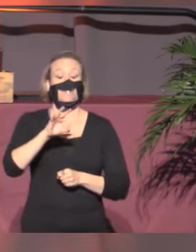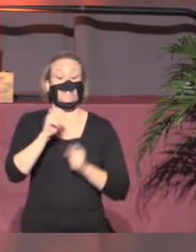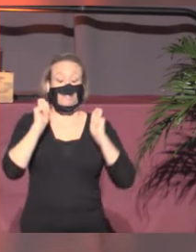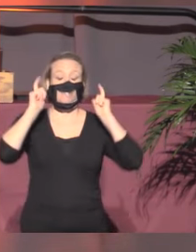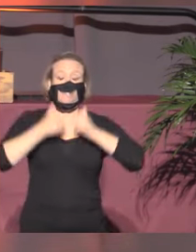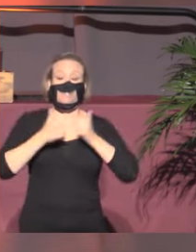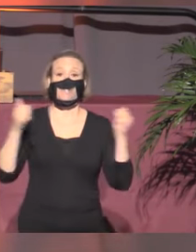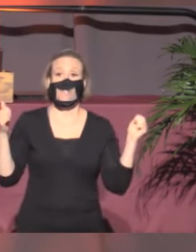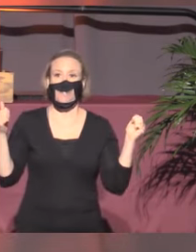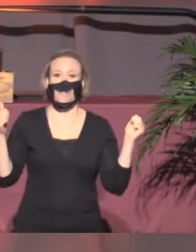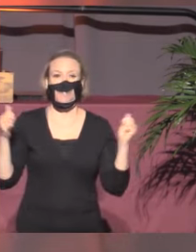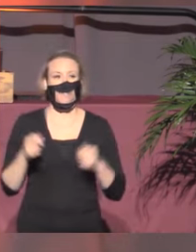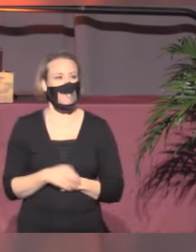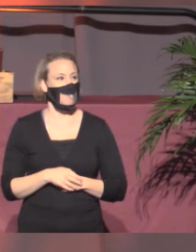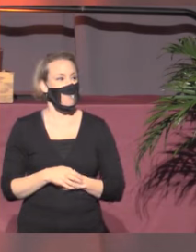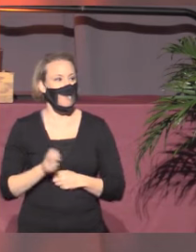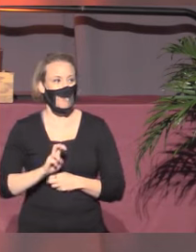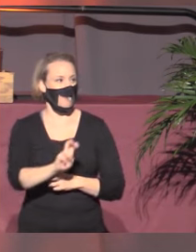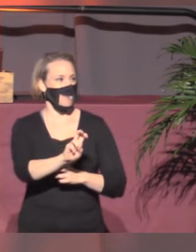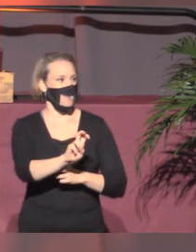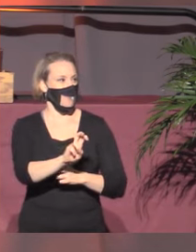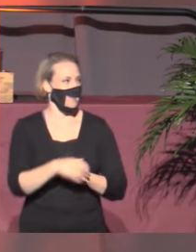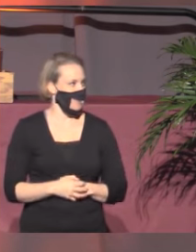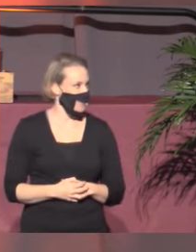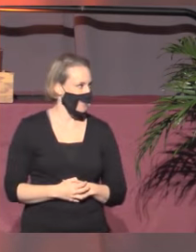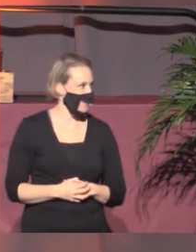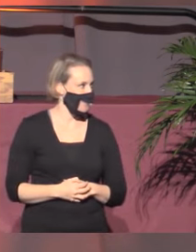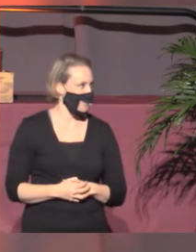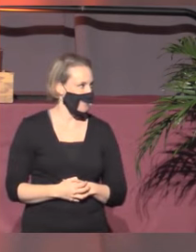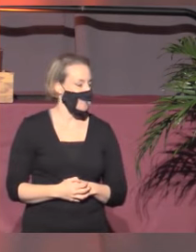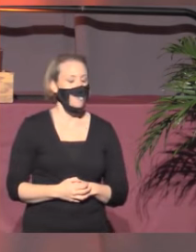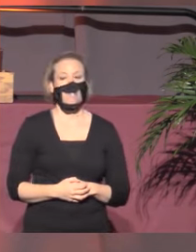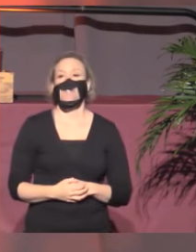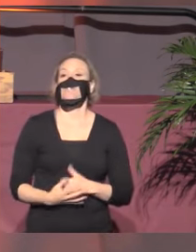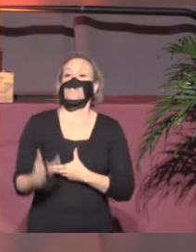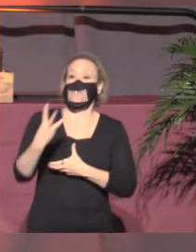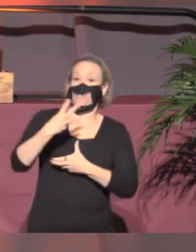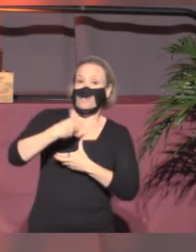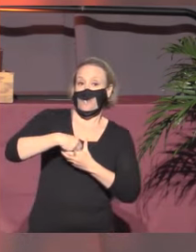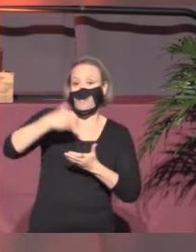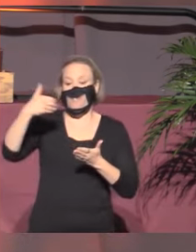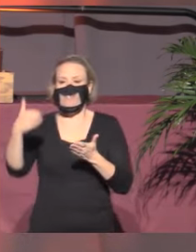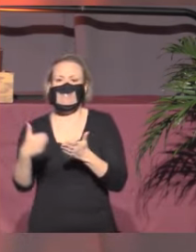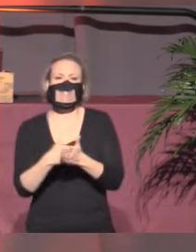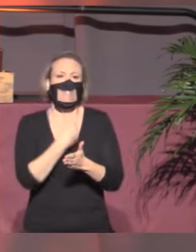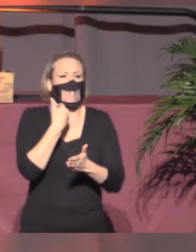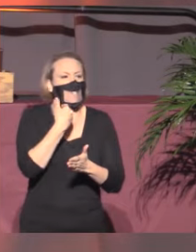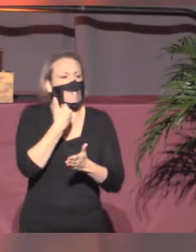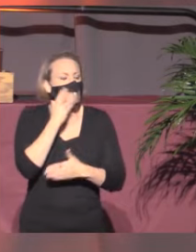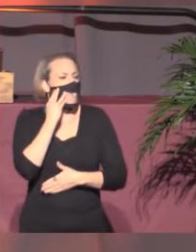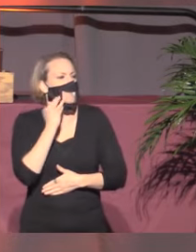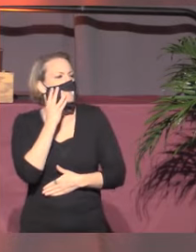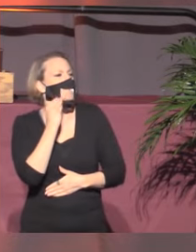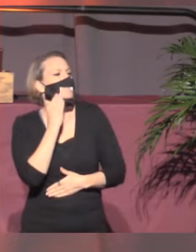adventure. Soon we will home in new rhythms, for our hearts sense the